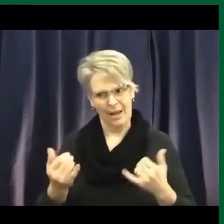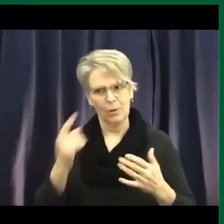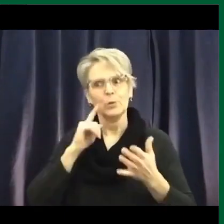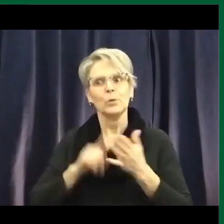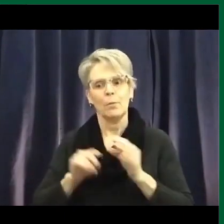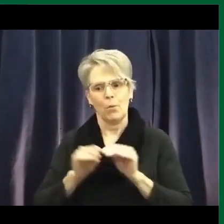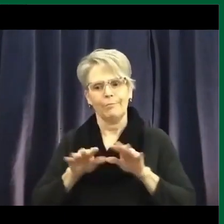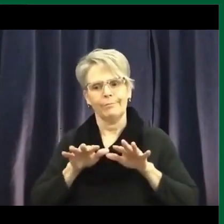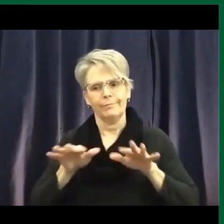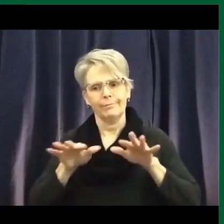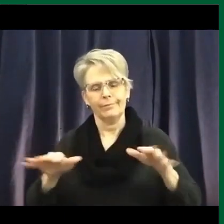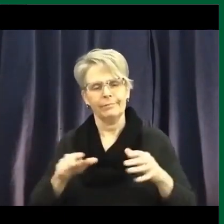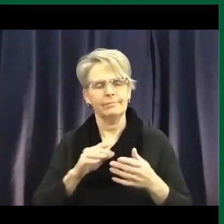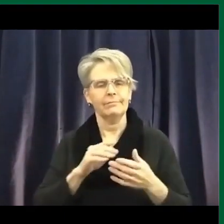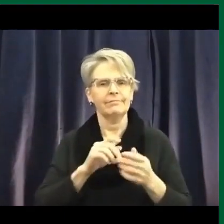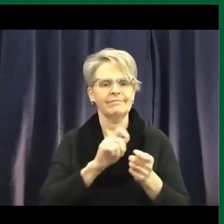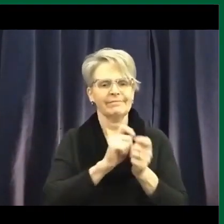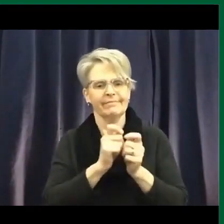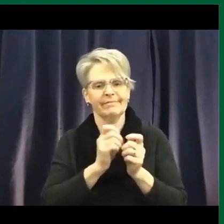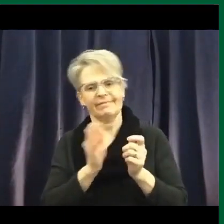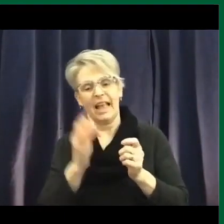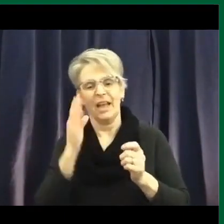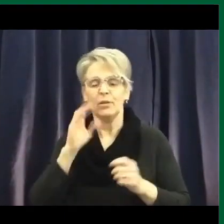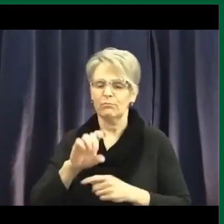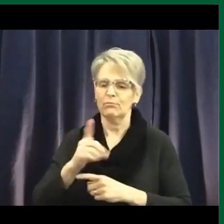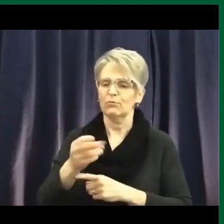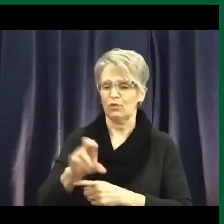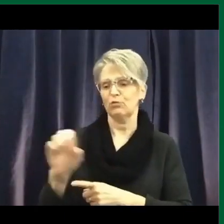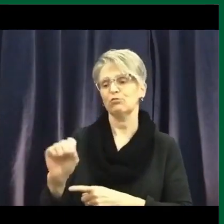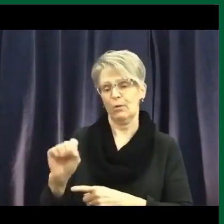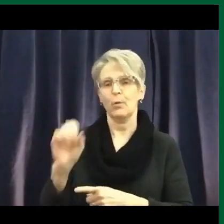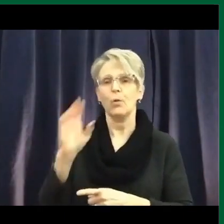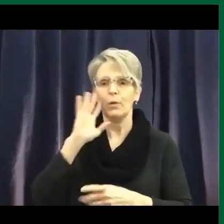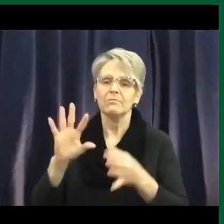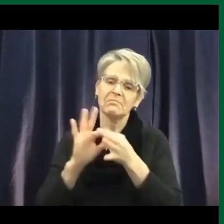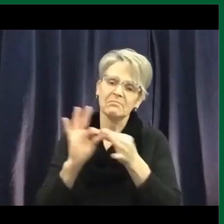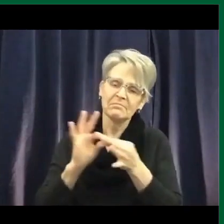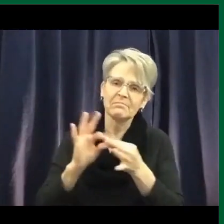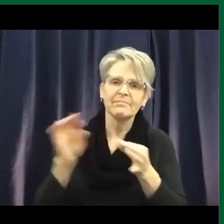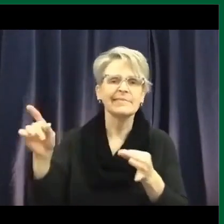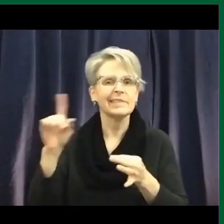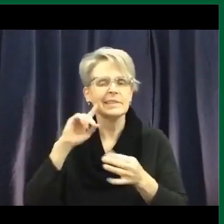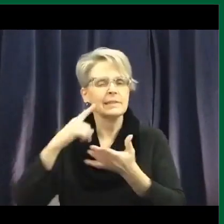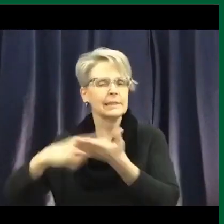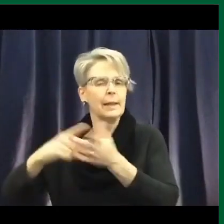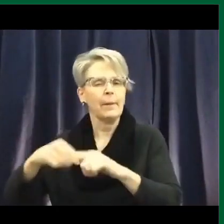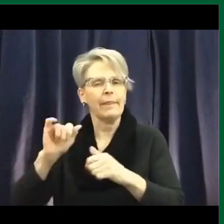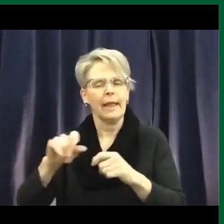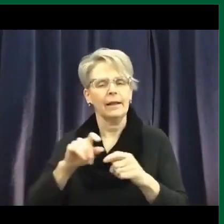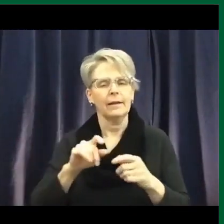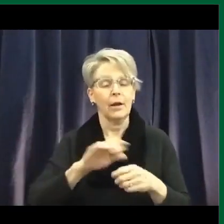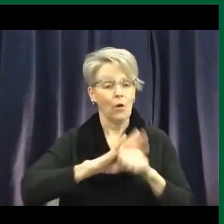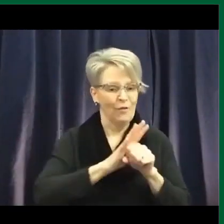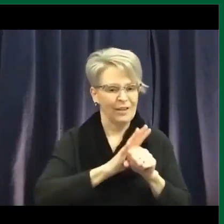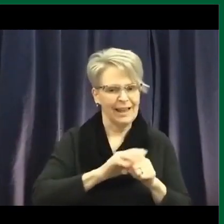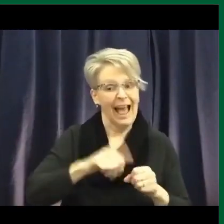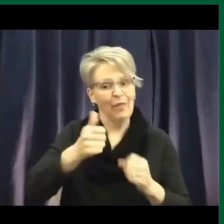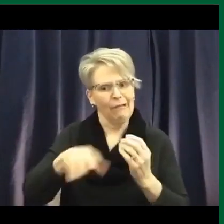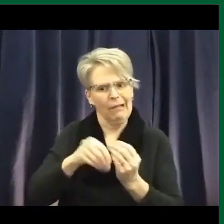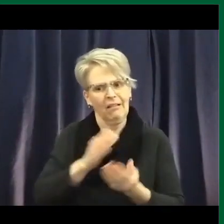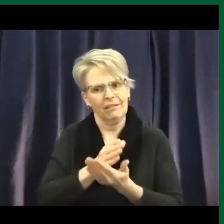Saskatchewan, which Dr. Shahab, I know, will have some comments around and be addressing in his remarks. So when it's your turn,